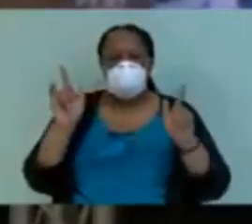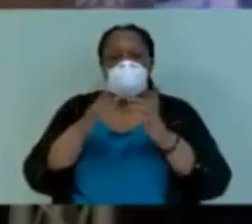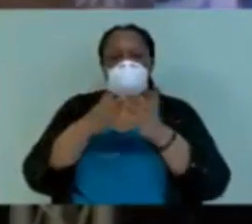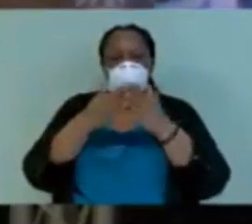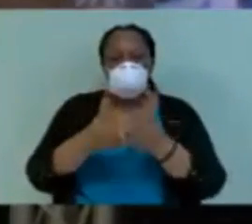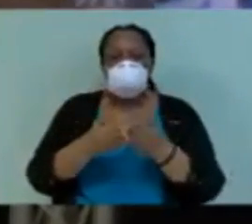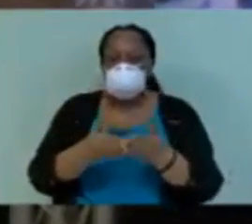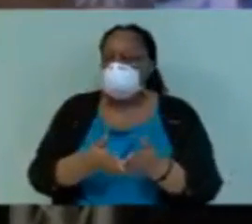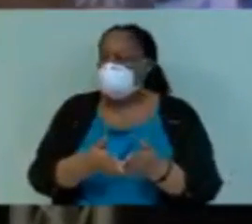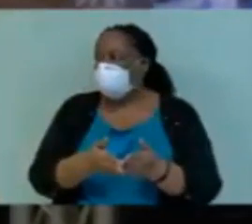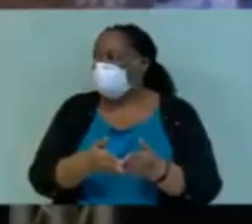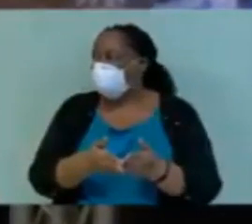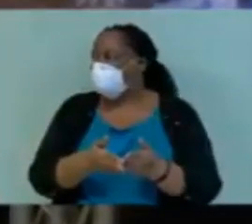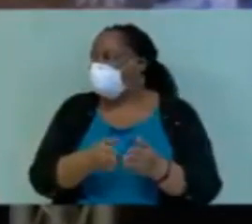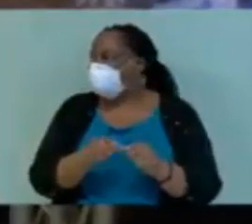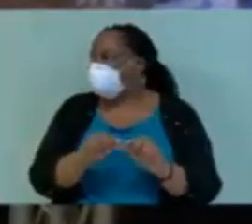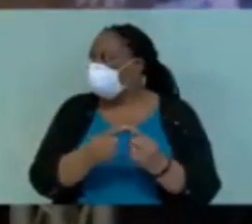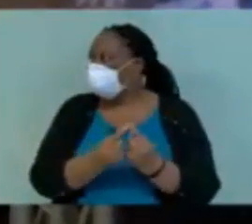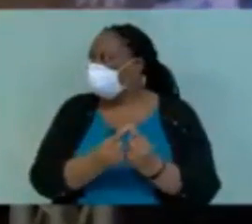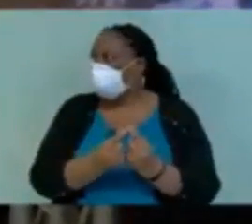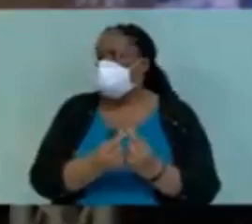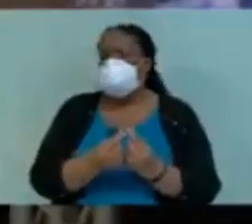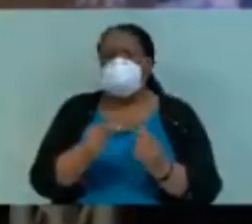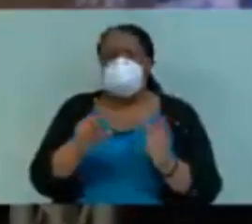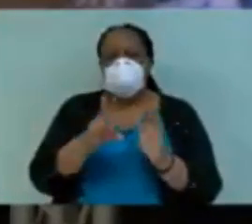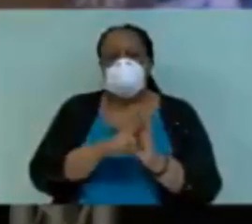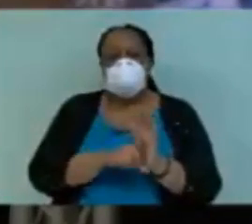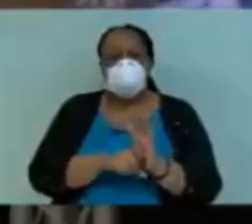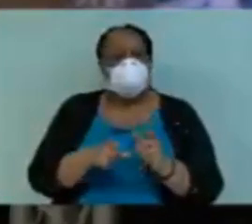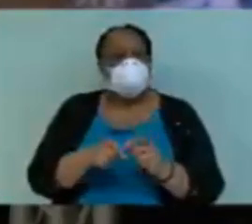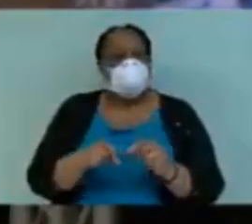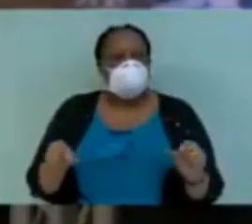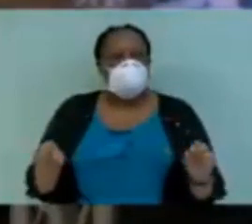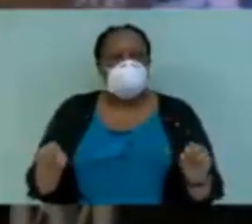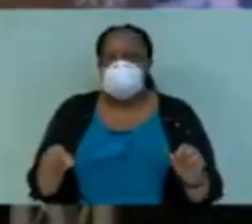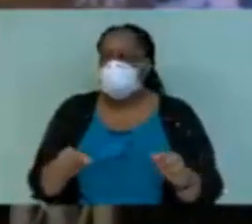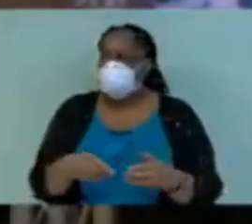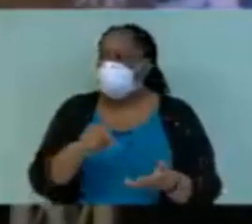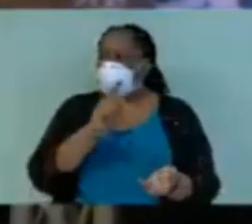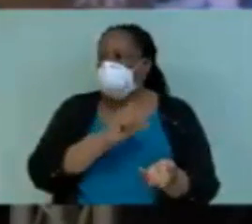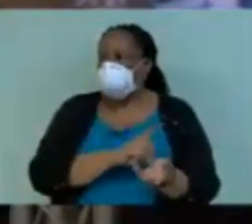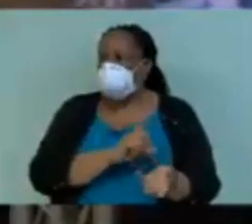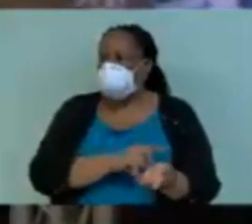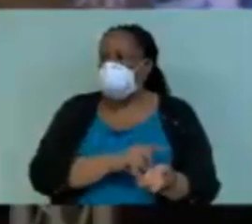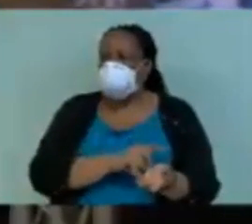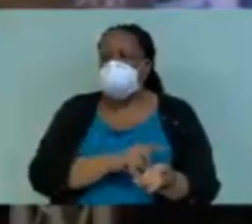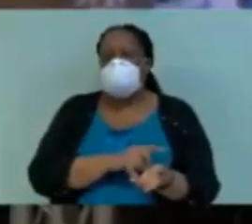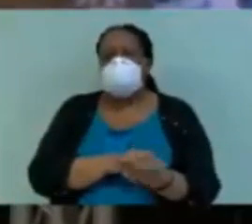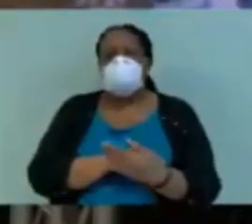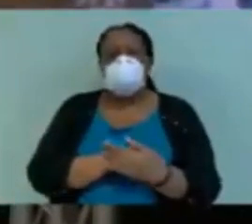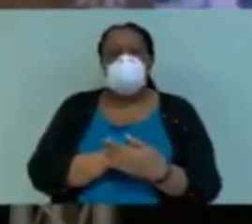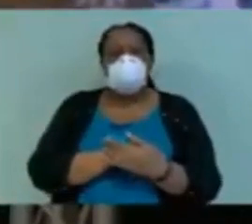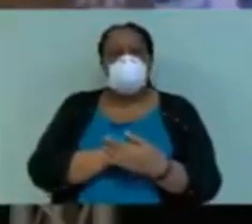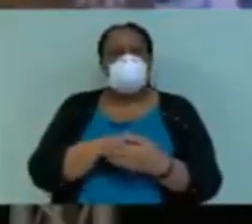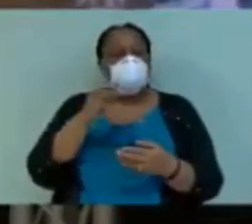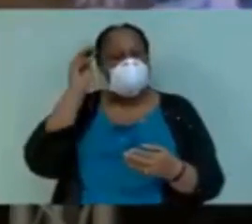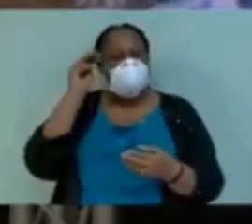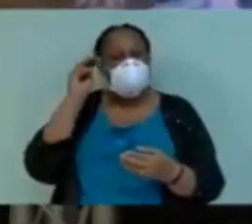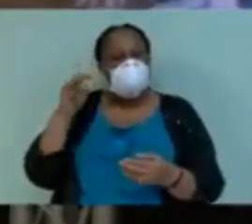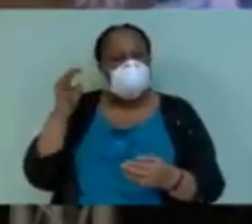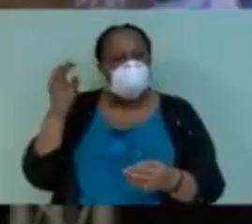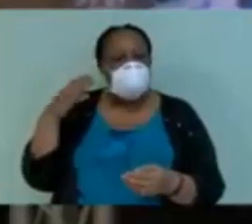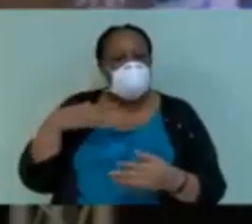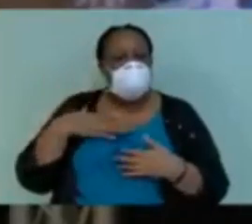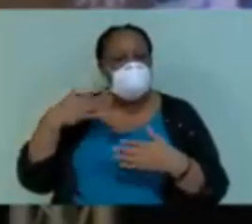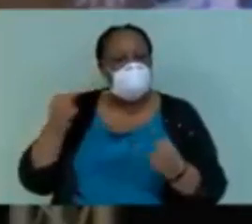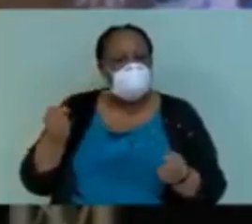the General Manager of Skellig, Mr. Jomo Williams. We have Superintendent Cromwell Henry.